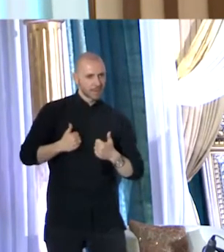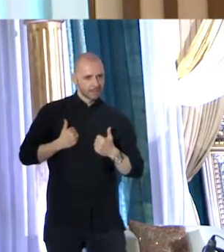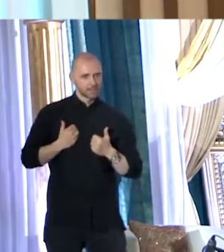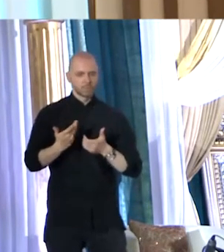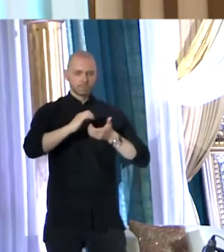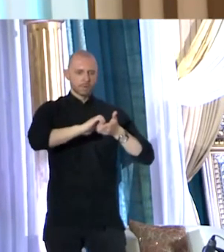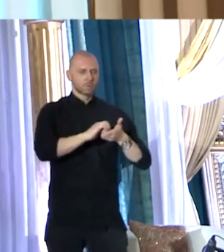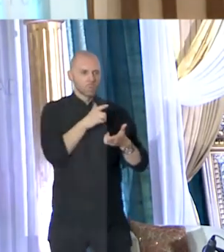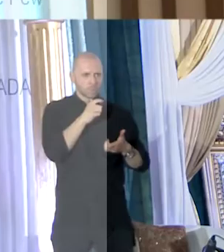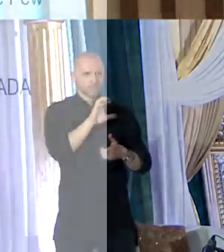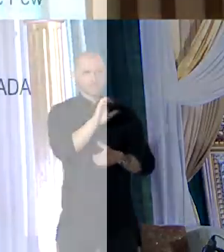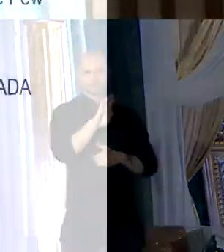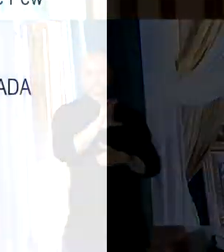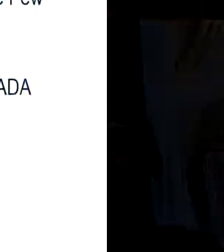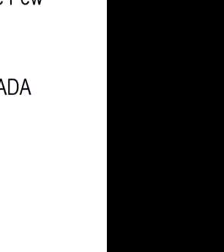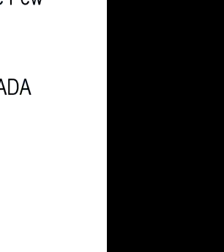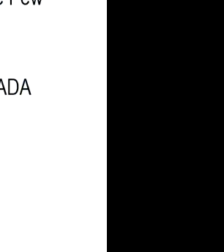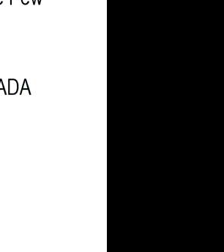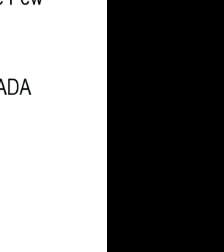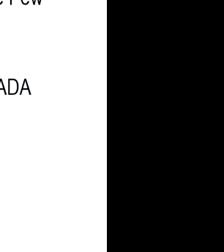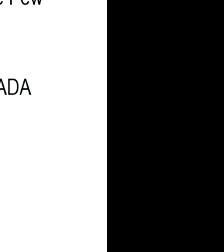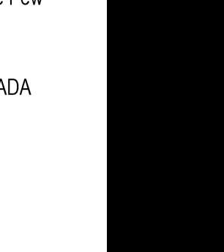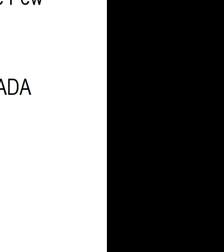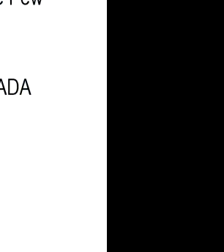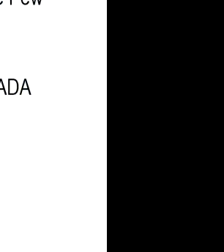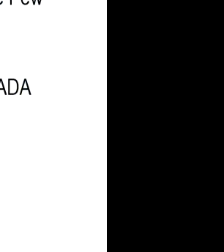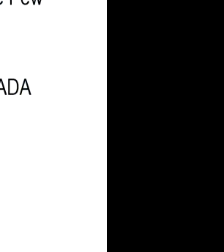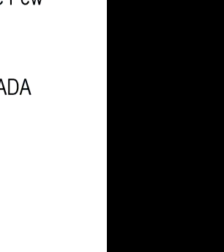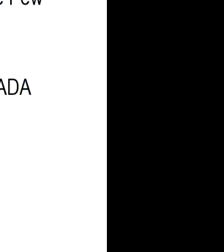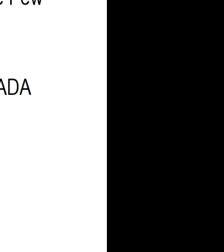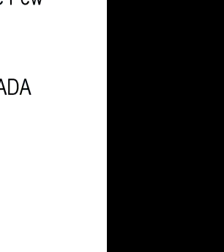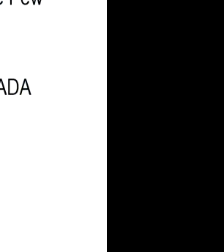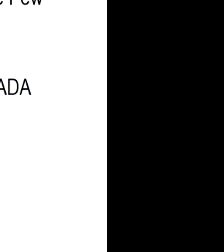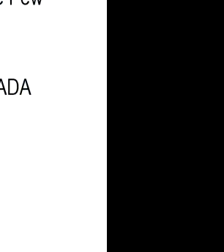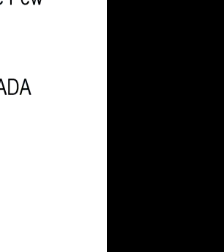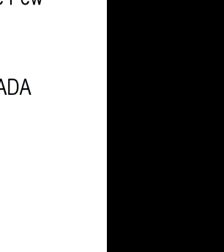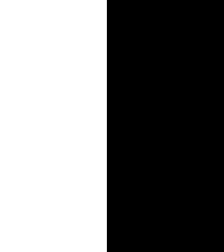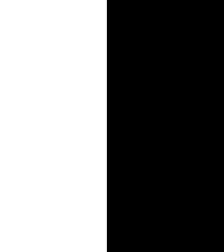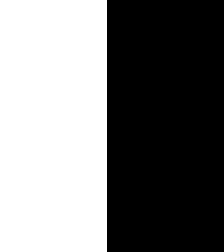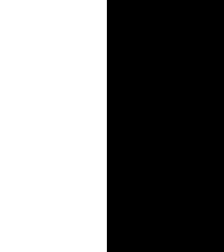so that we would have media opportunity for media exposure once we were done.